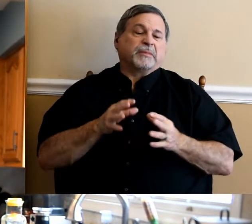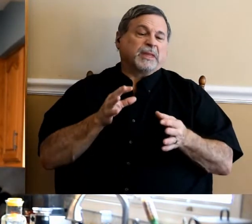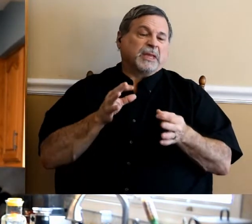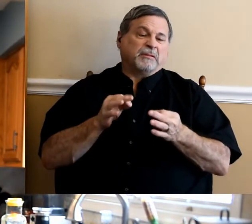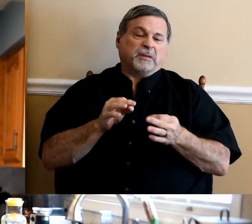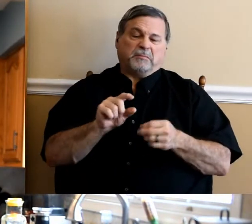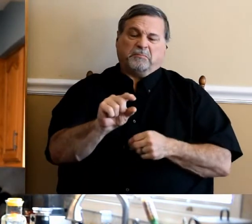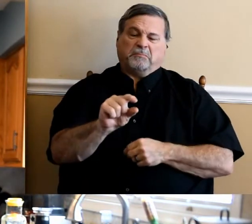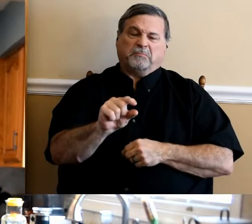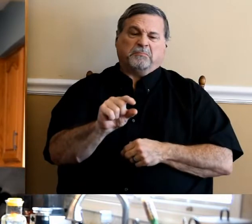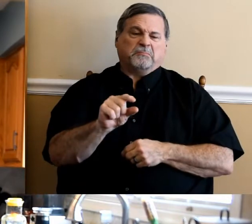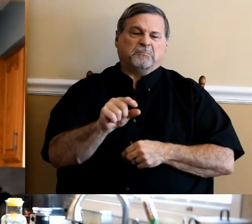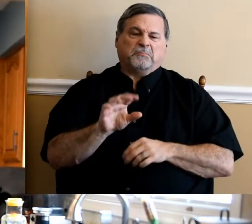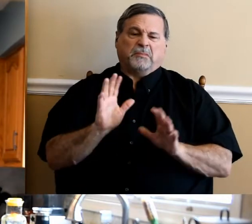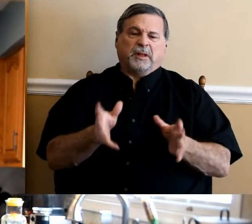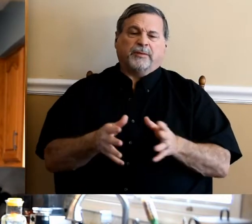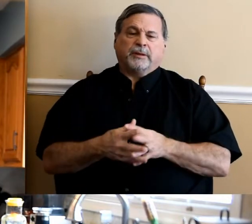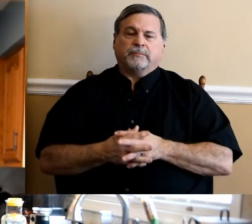Again, if it's not, just leave it.